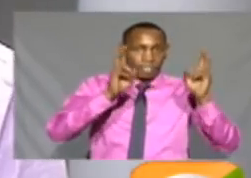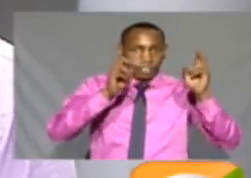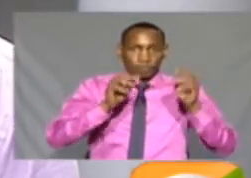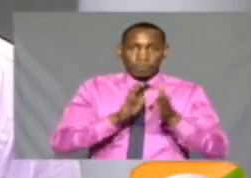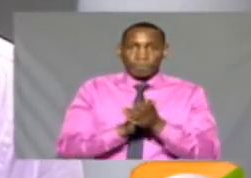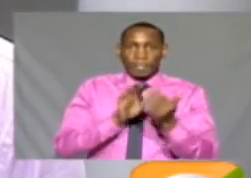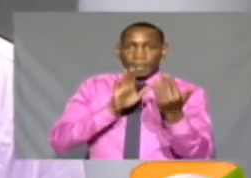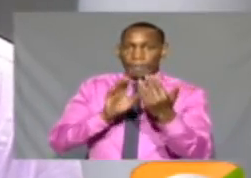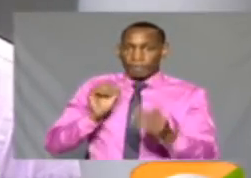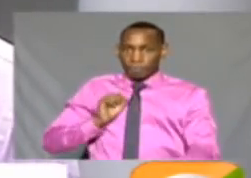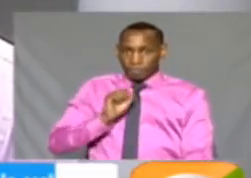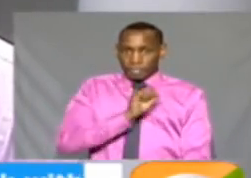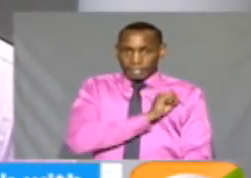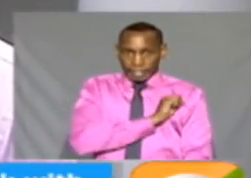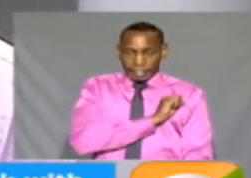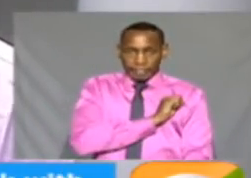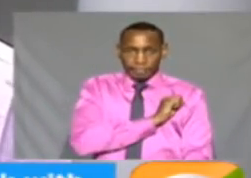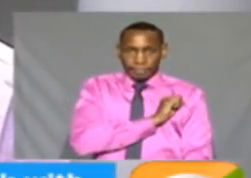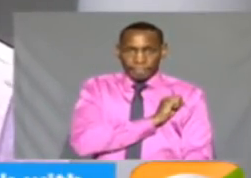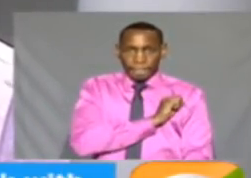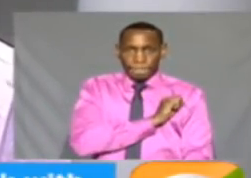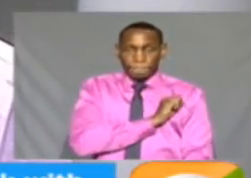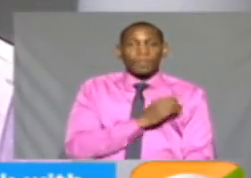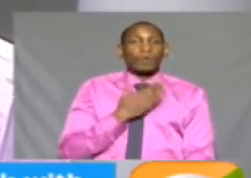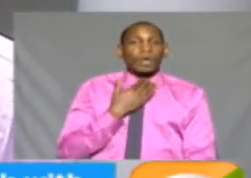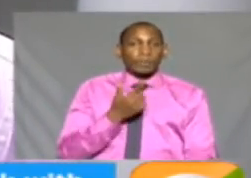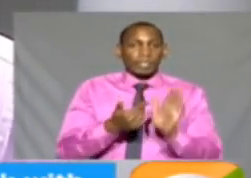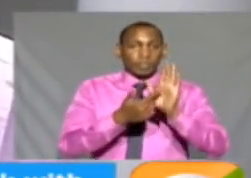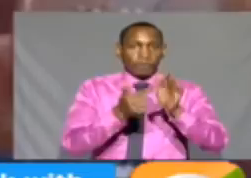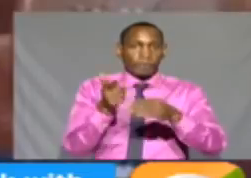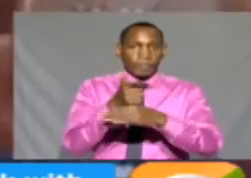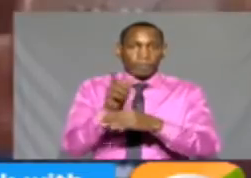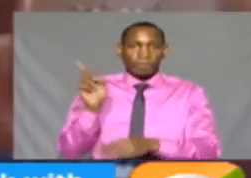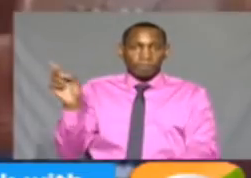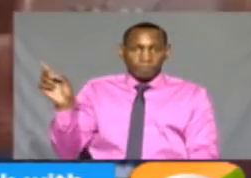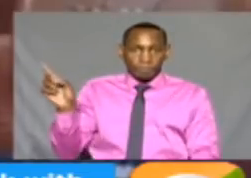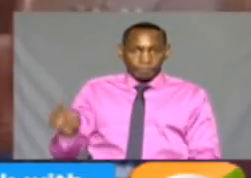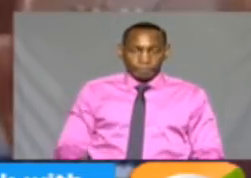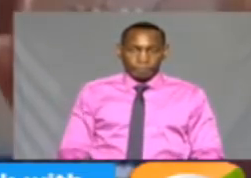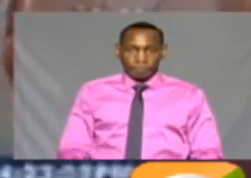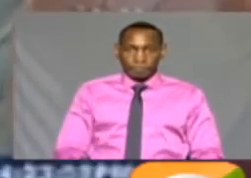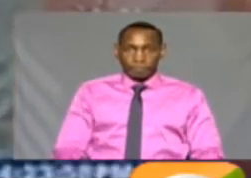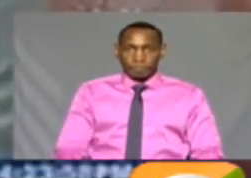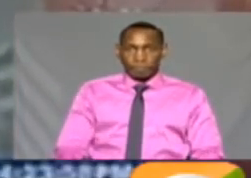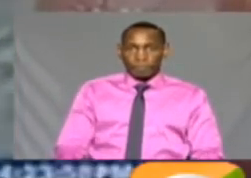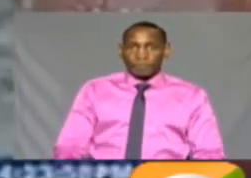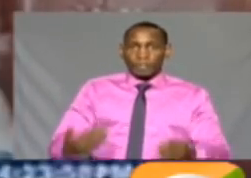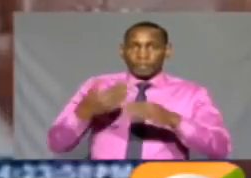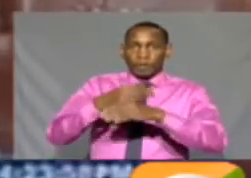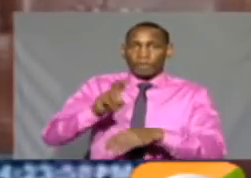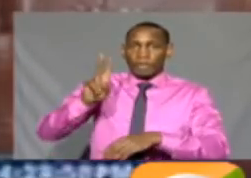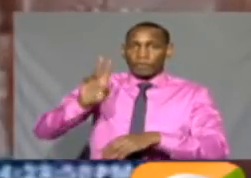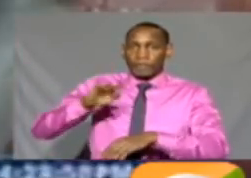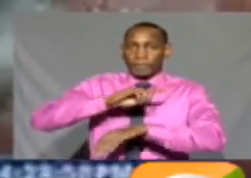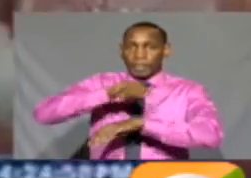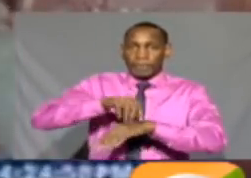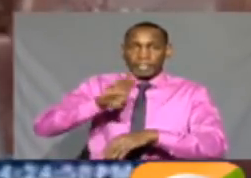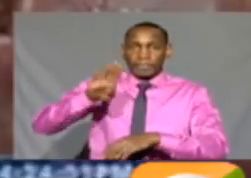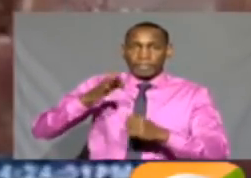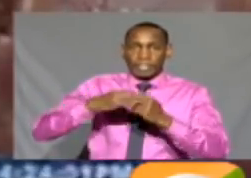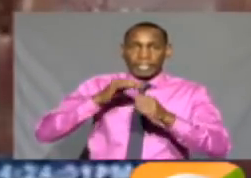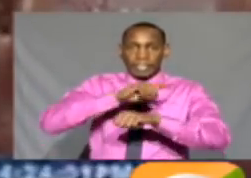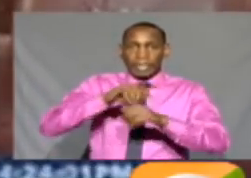Senate. I don't know if we can get that. So, yeah. More than 24 hours later, 48 hours later, there had